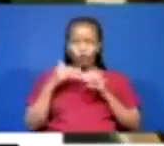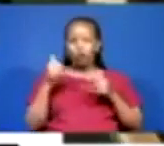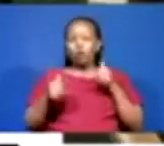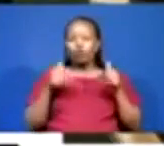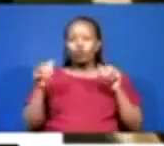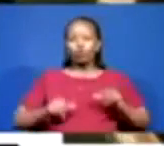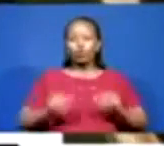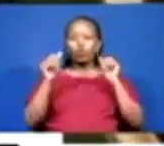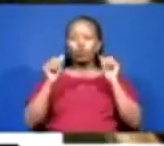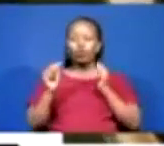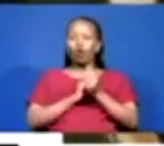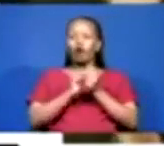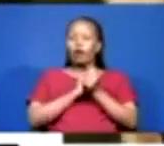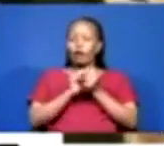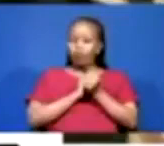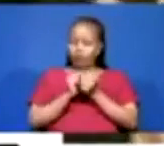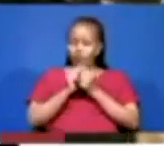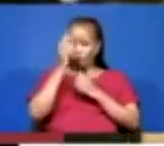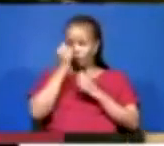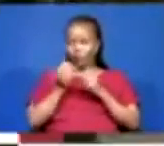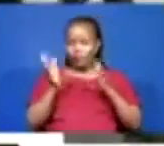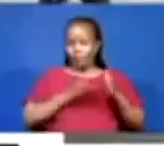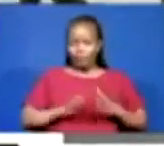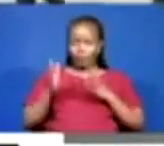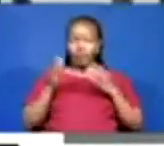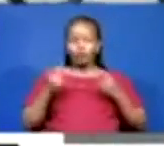Friday in a bid to foster unity in the country.